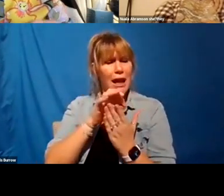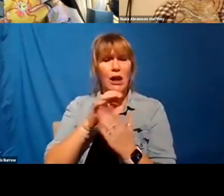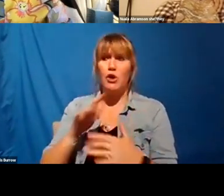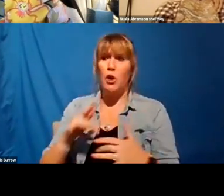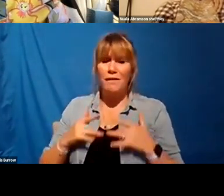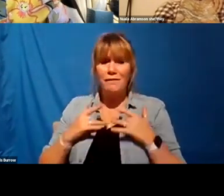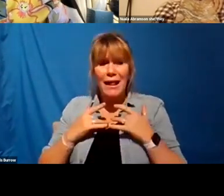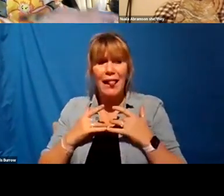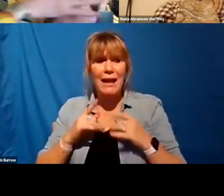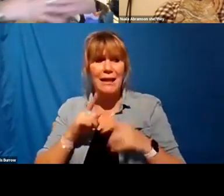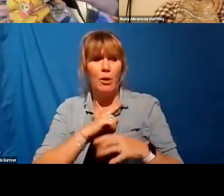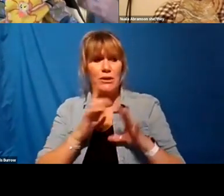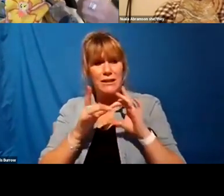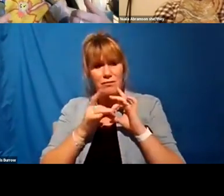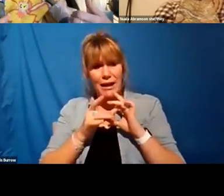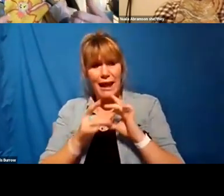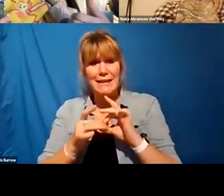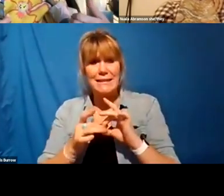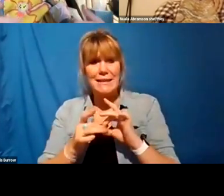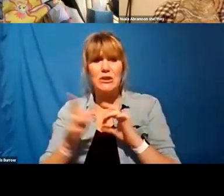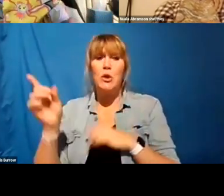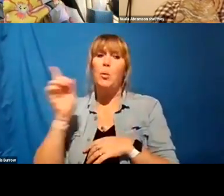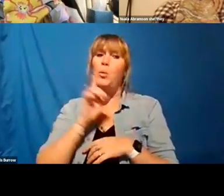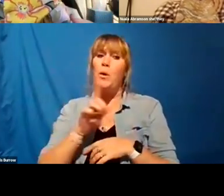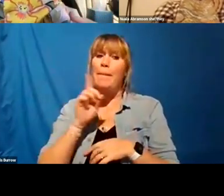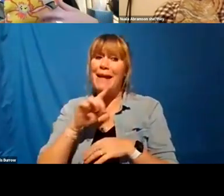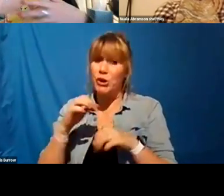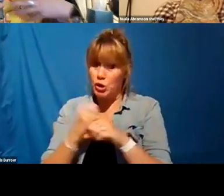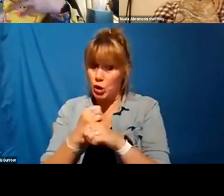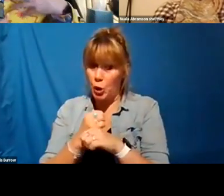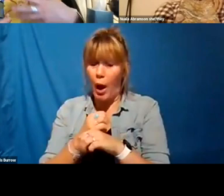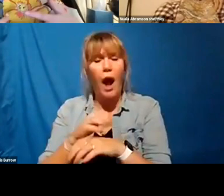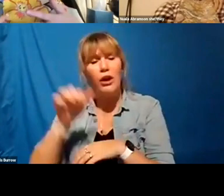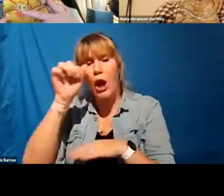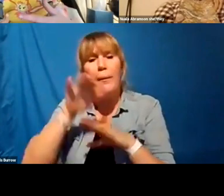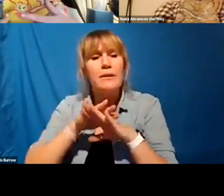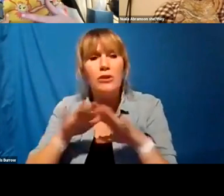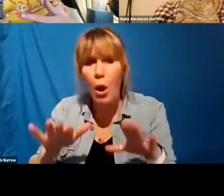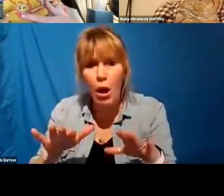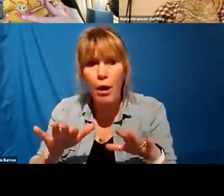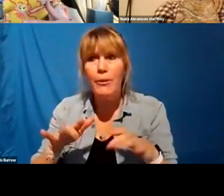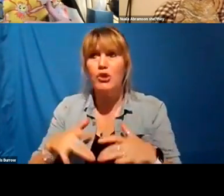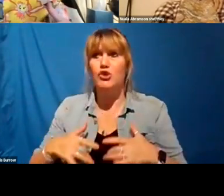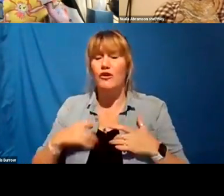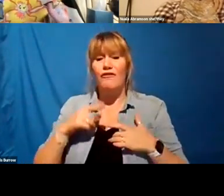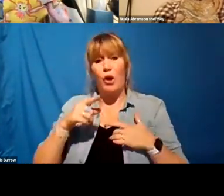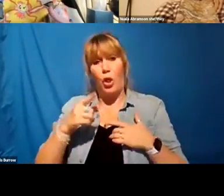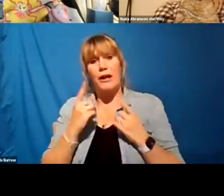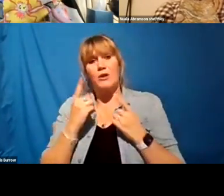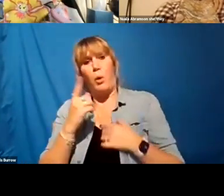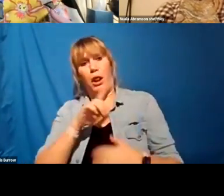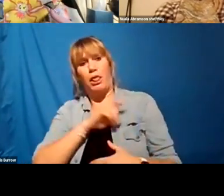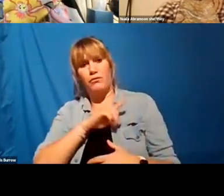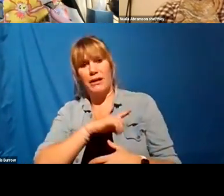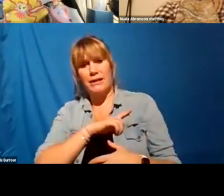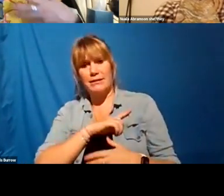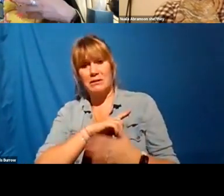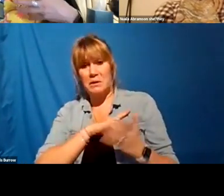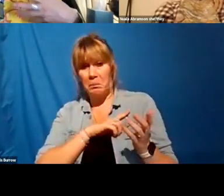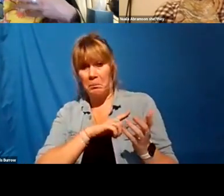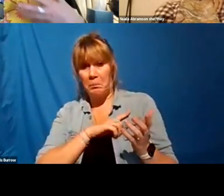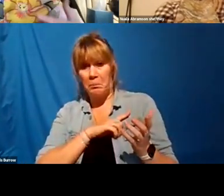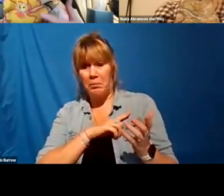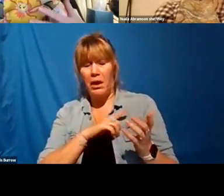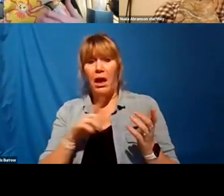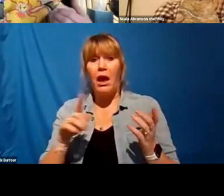as something that women do? I mean, I know it's not just something that women do, but do you think that's one of the reasons, you know,